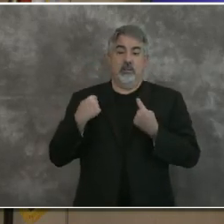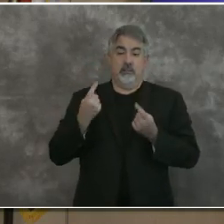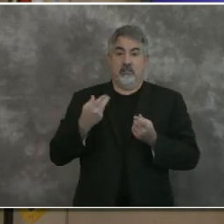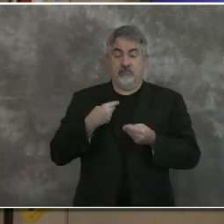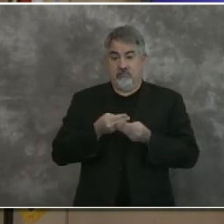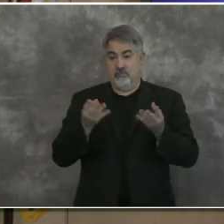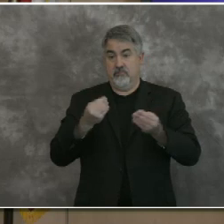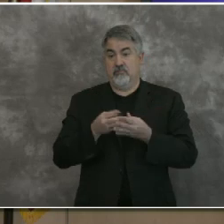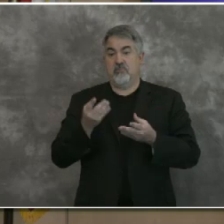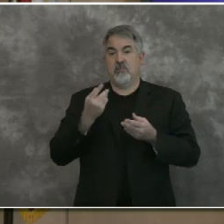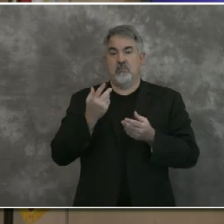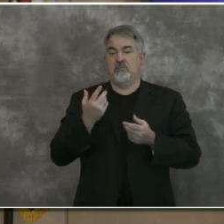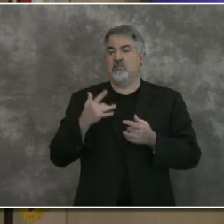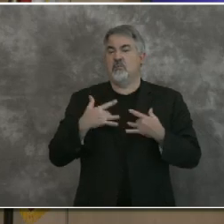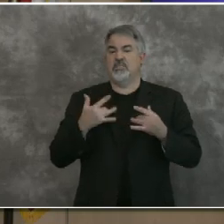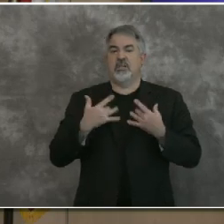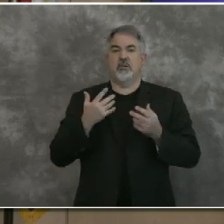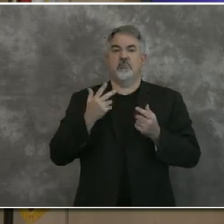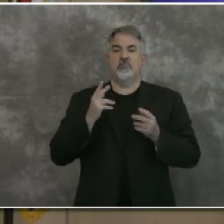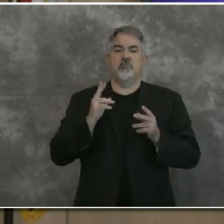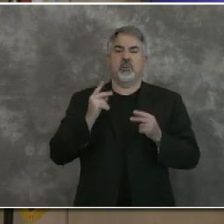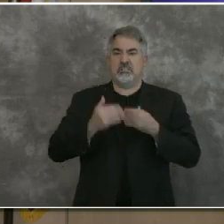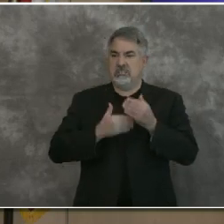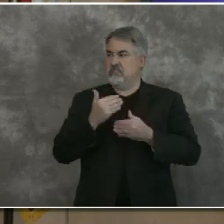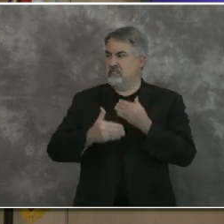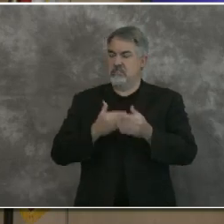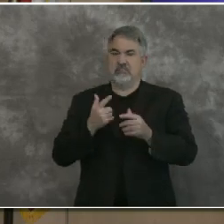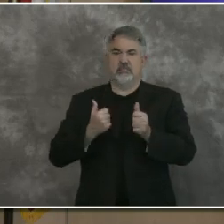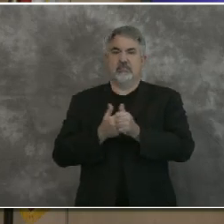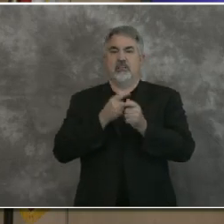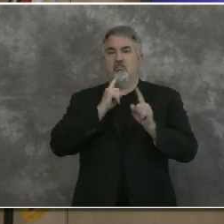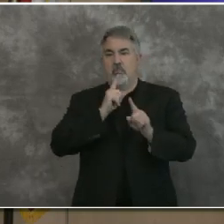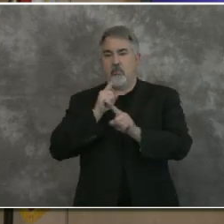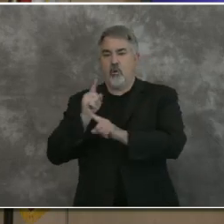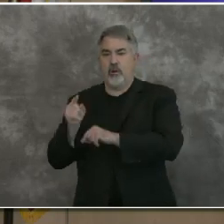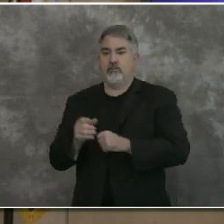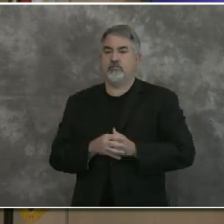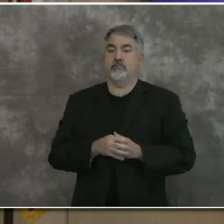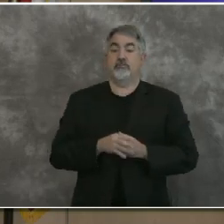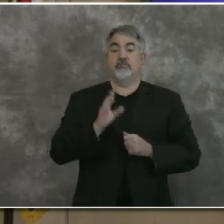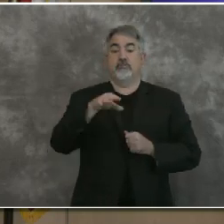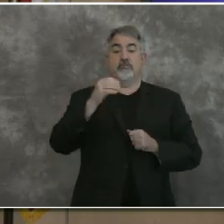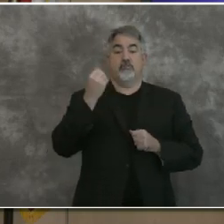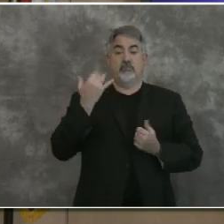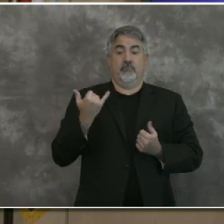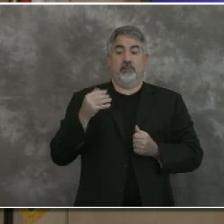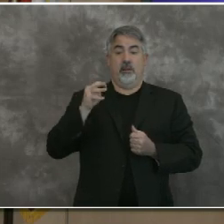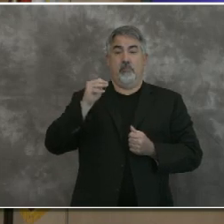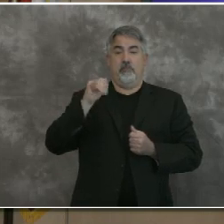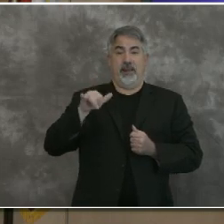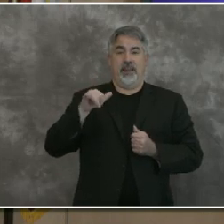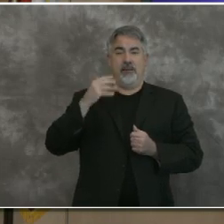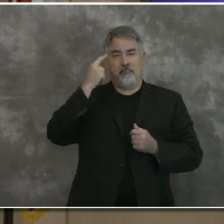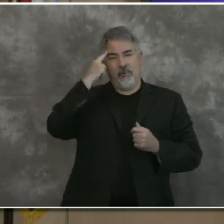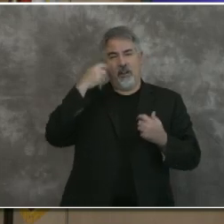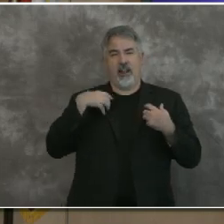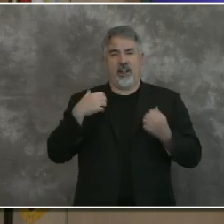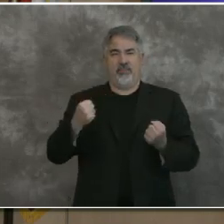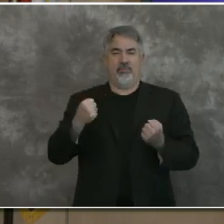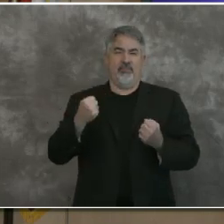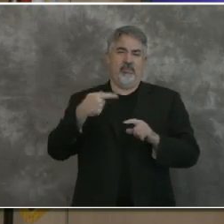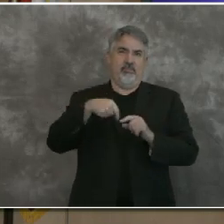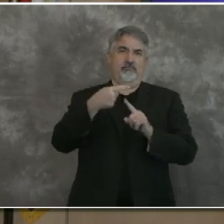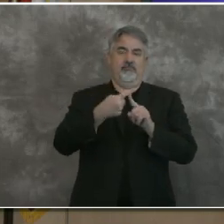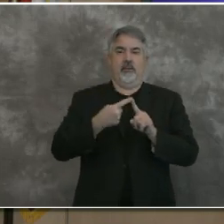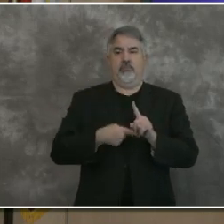so we can get to the updates. But I do want to remind everyone that May is Mental Health Month. This week, our County Administration Center